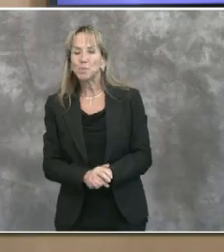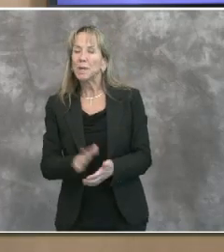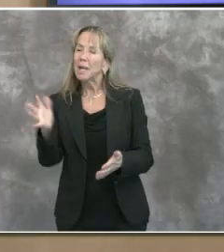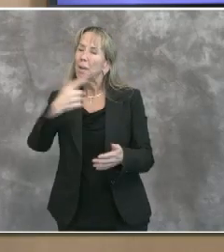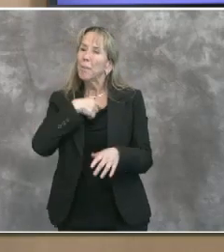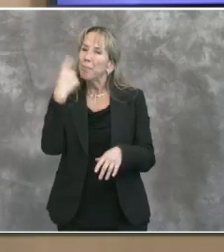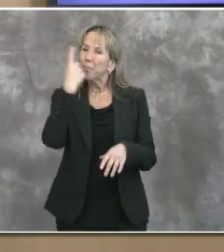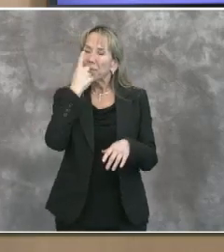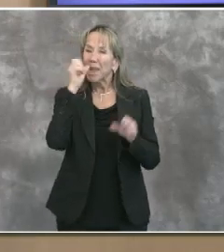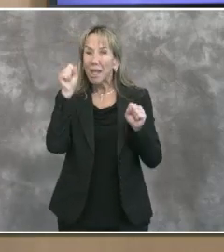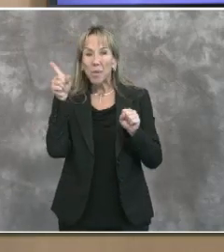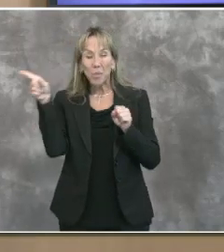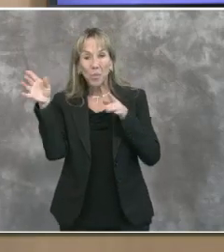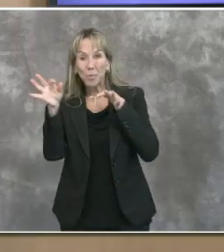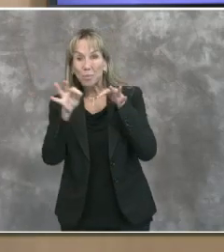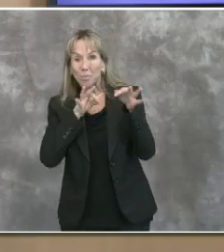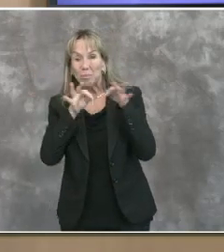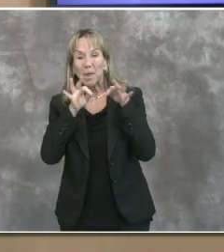kind of give us